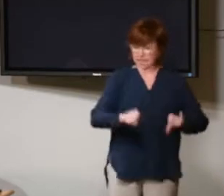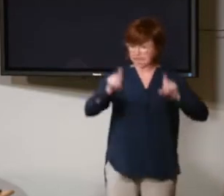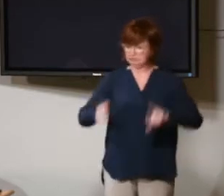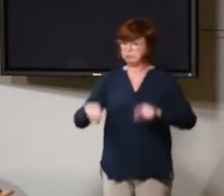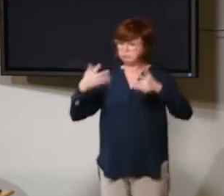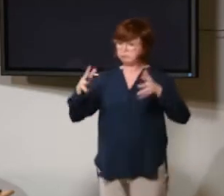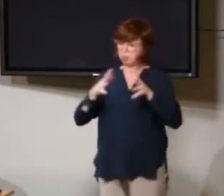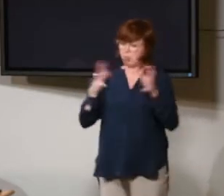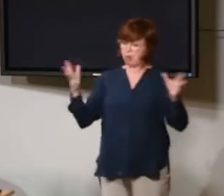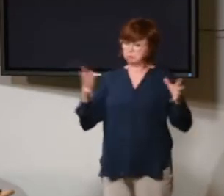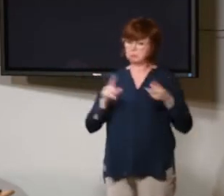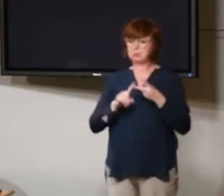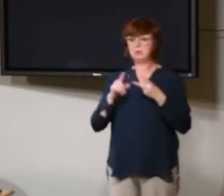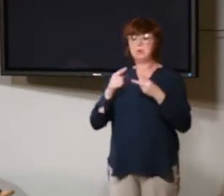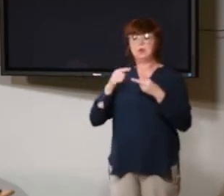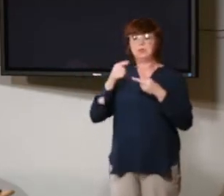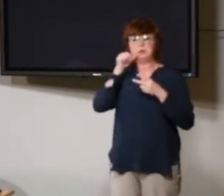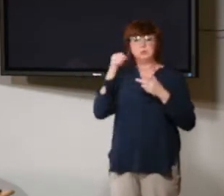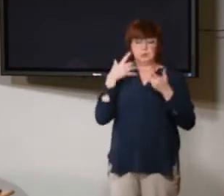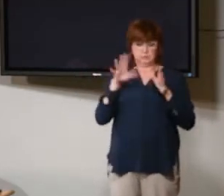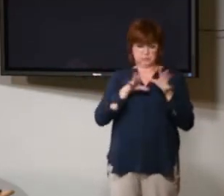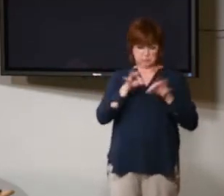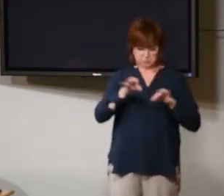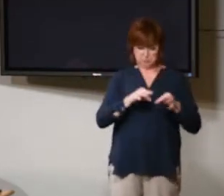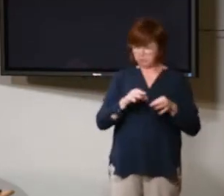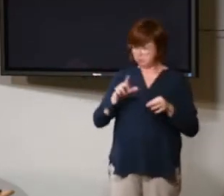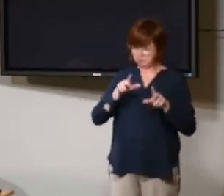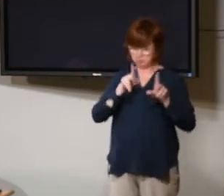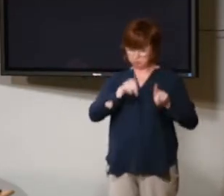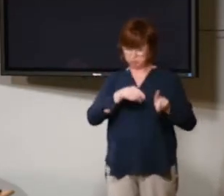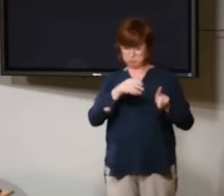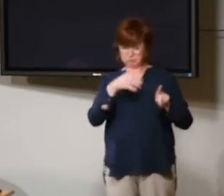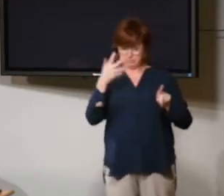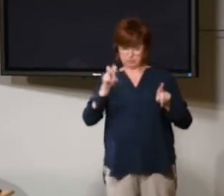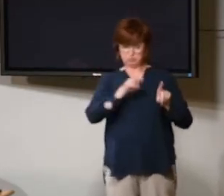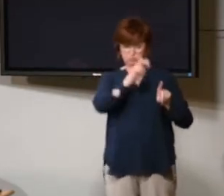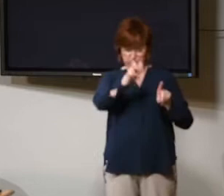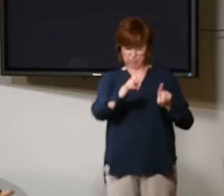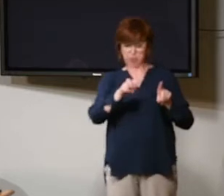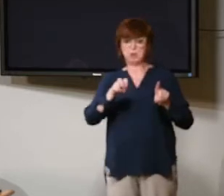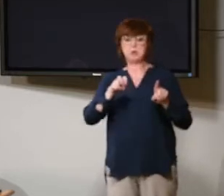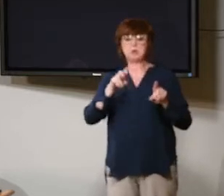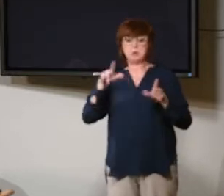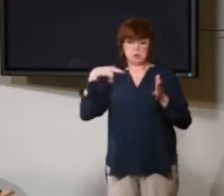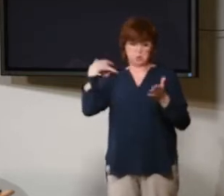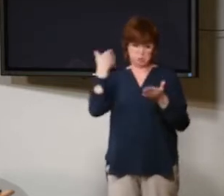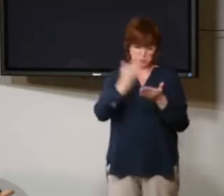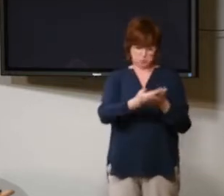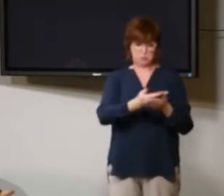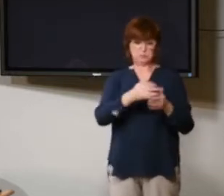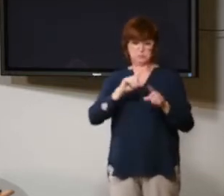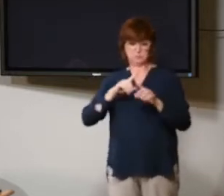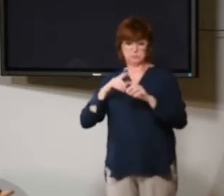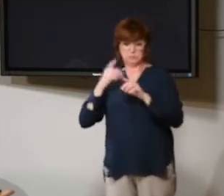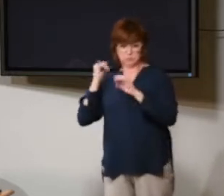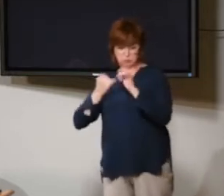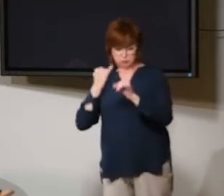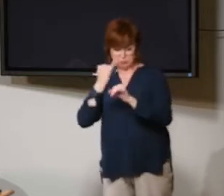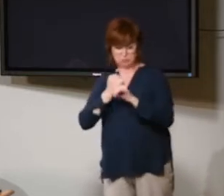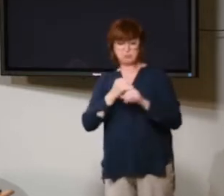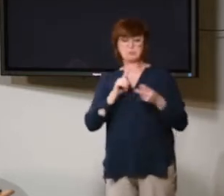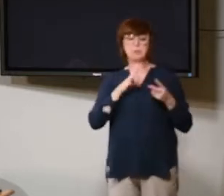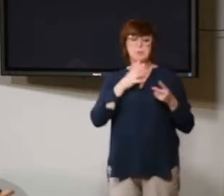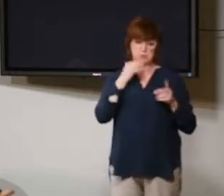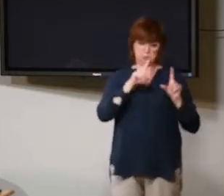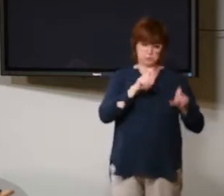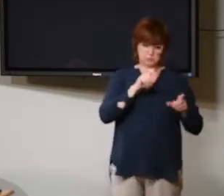after traveling, who are symptomatic and may have been at a large event, who are household contacts, and now also people who